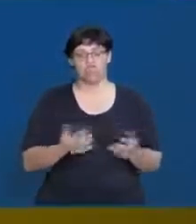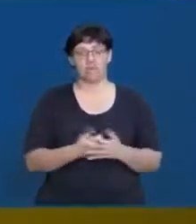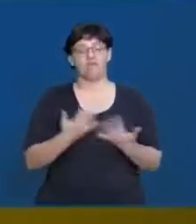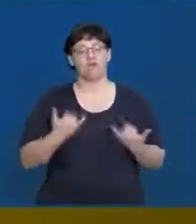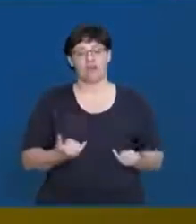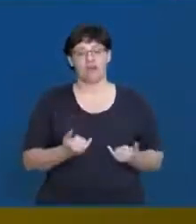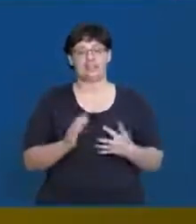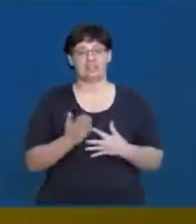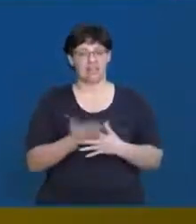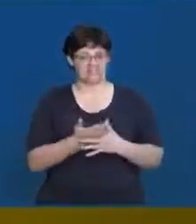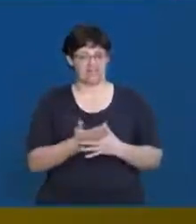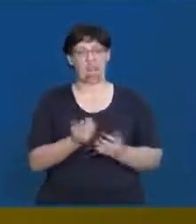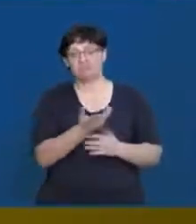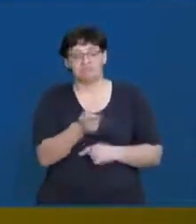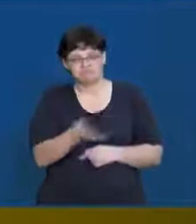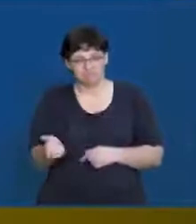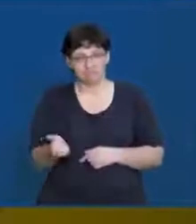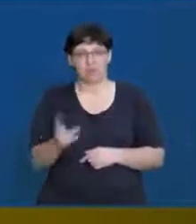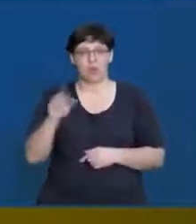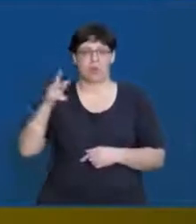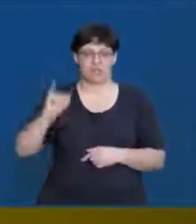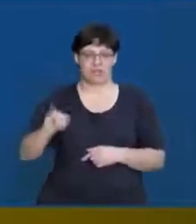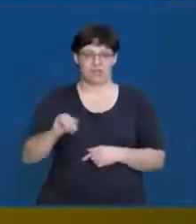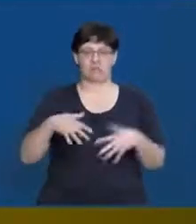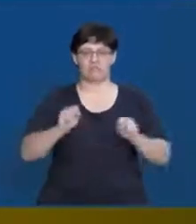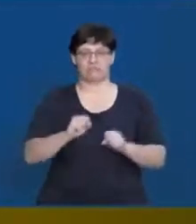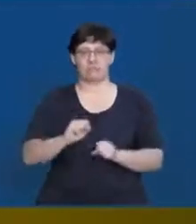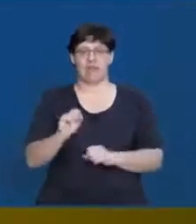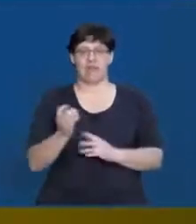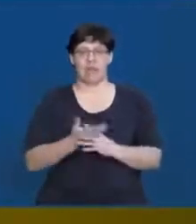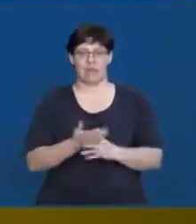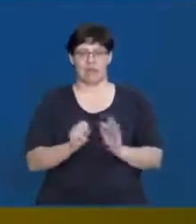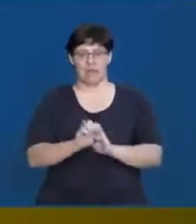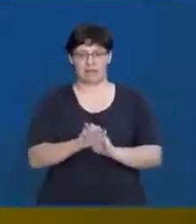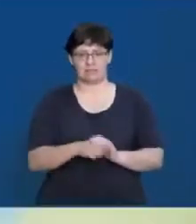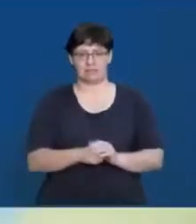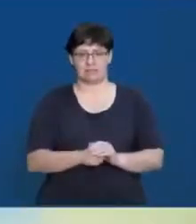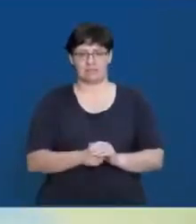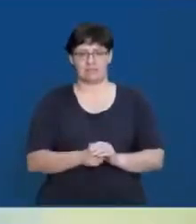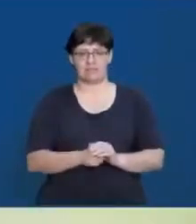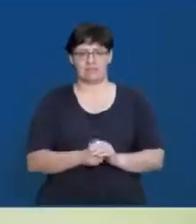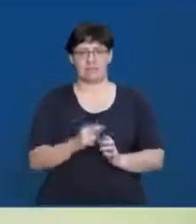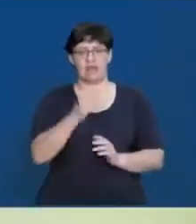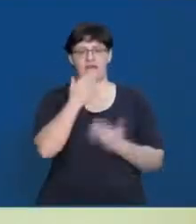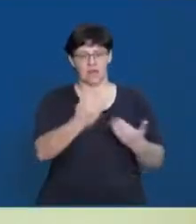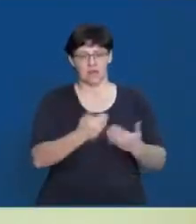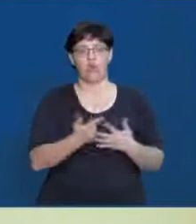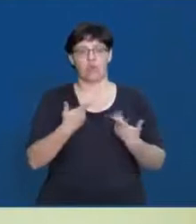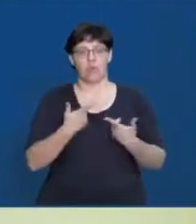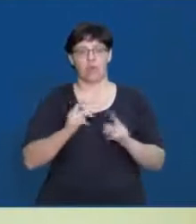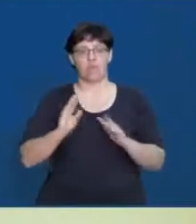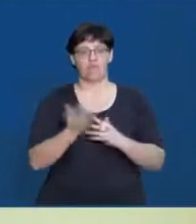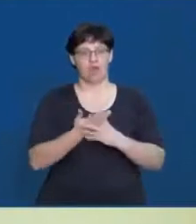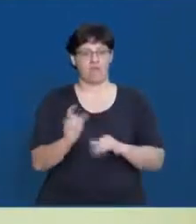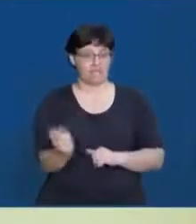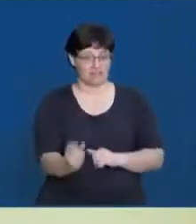there. That's it from this section. I'm going to cross over to Luni to take us to the ad break. Thank you, Tando. Guys,